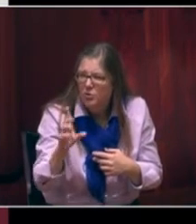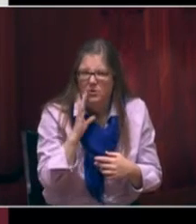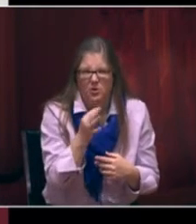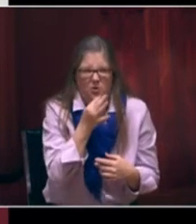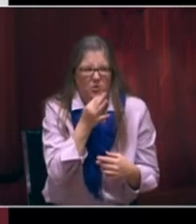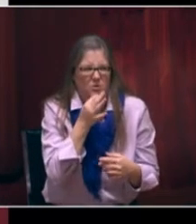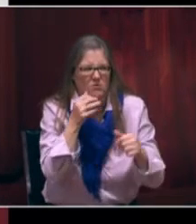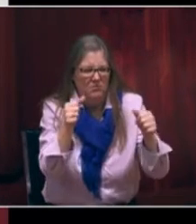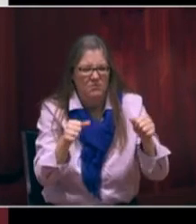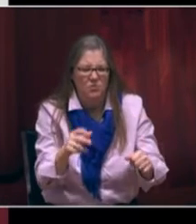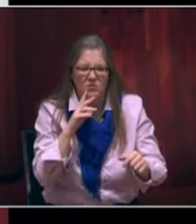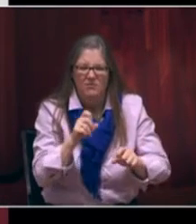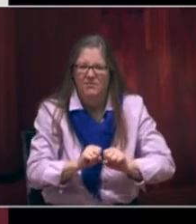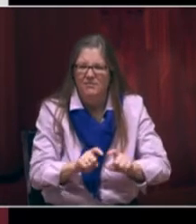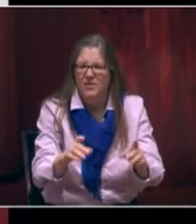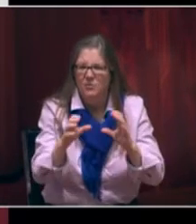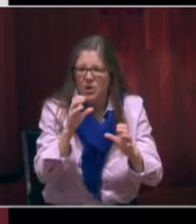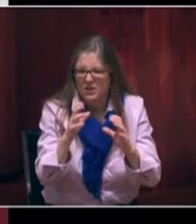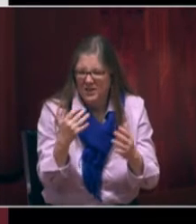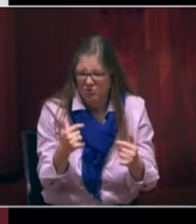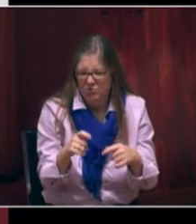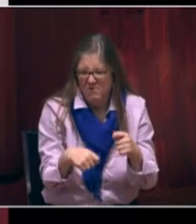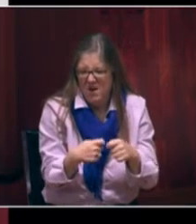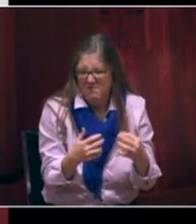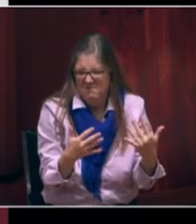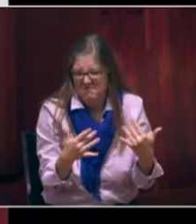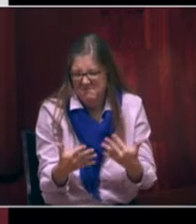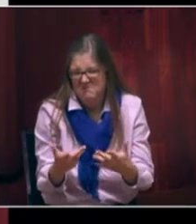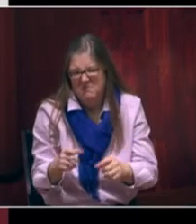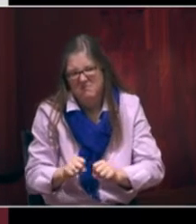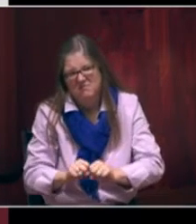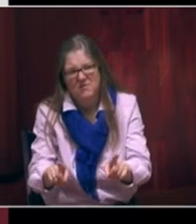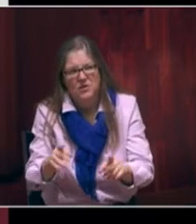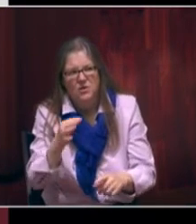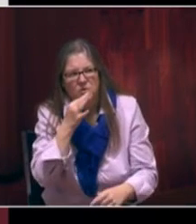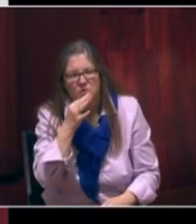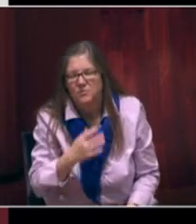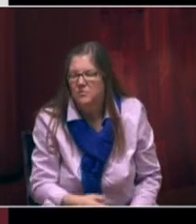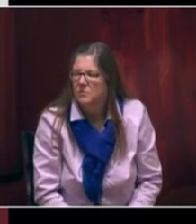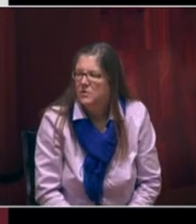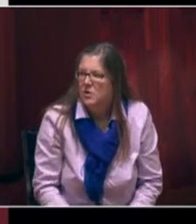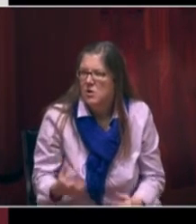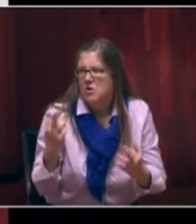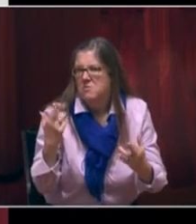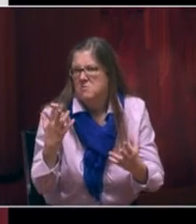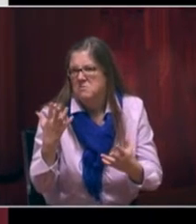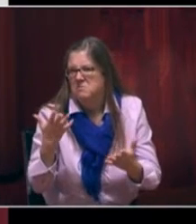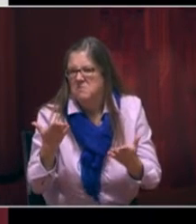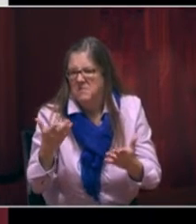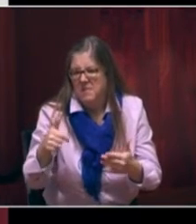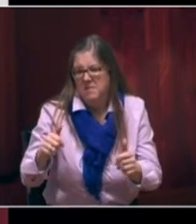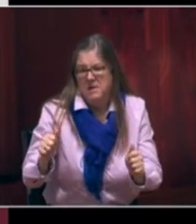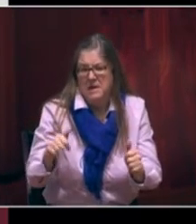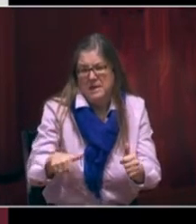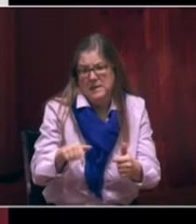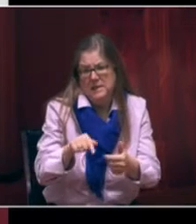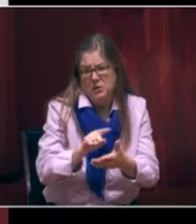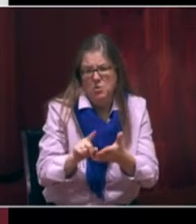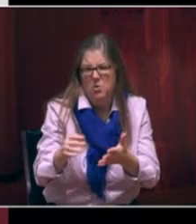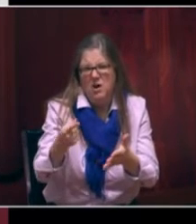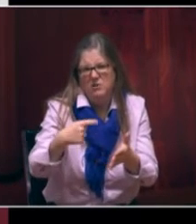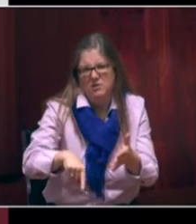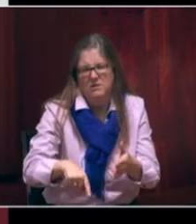ECM communications. We're getting ready to wrap up and send out, so you'll have that in short order, hopefully with probably potentially this week or early next.